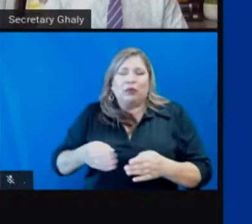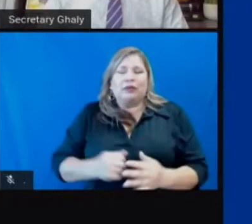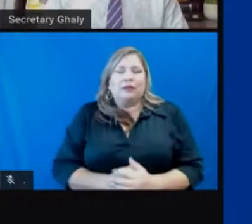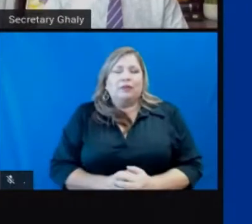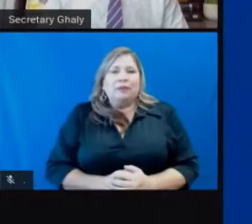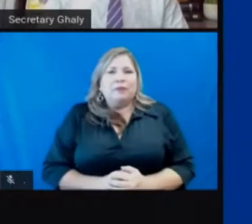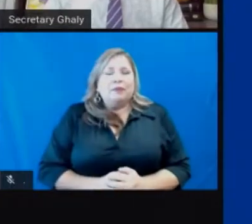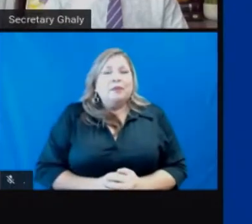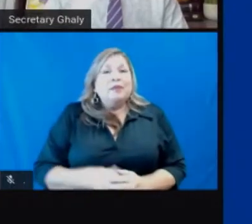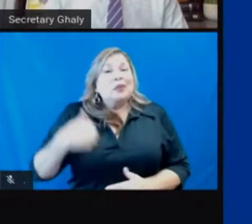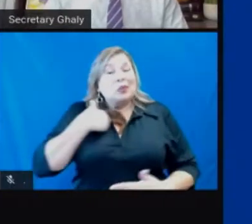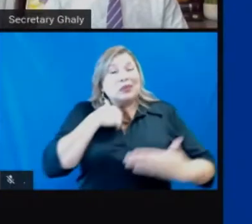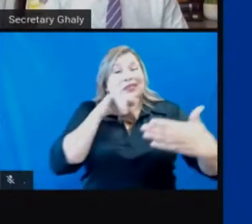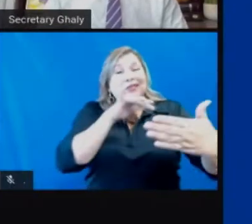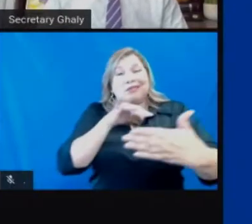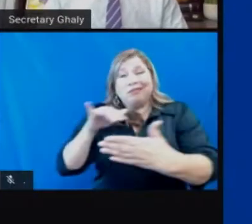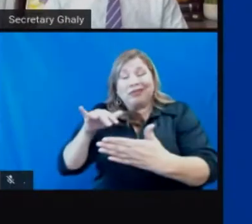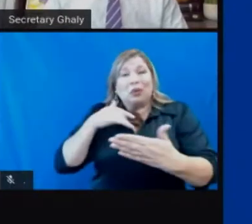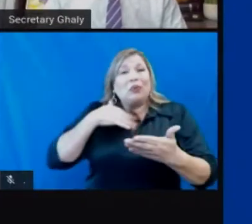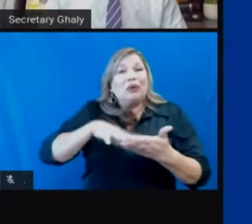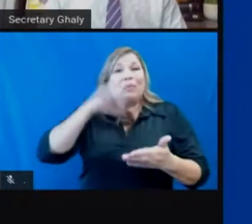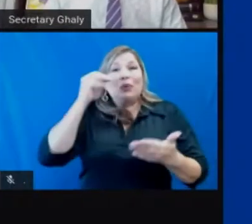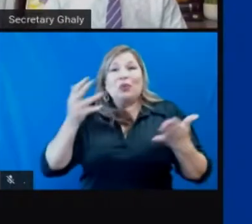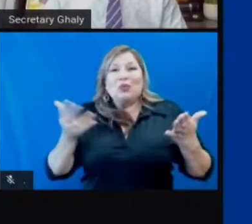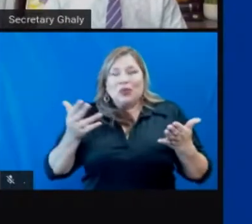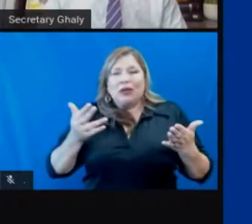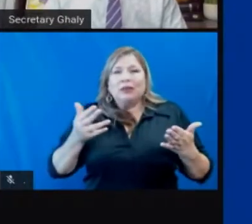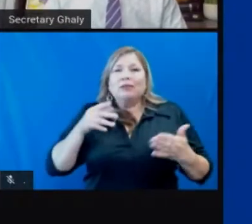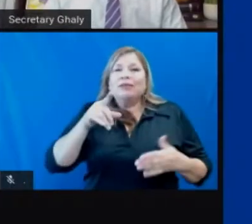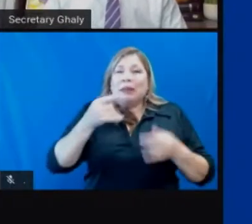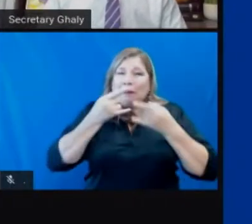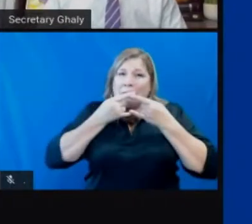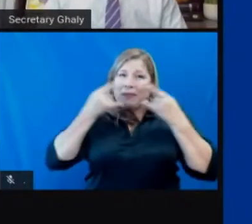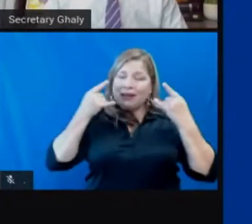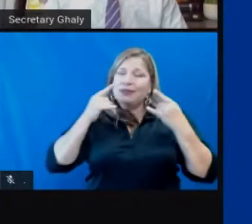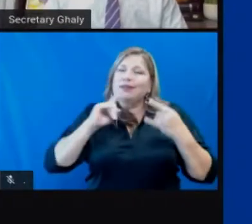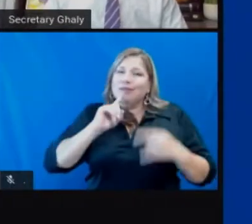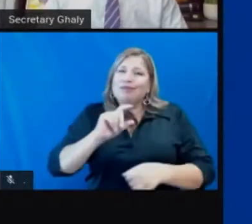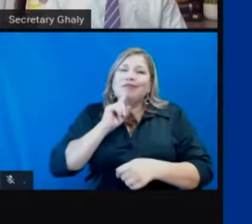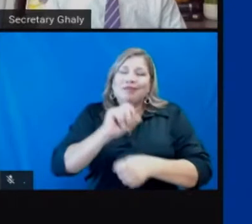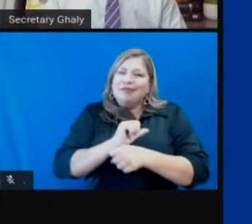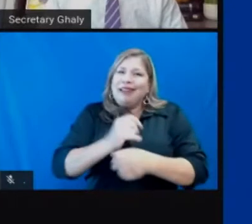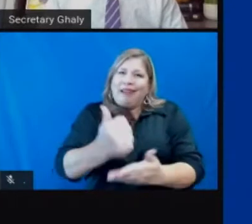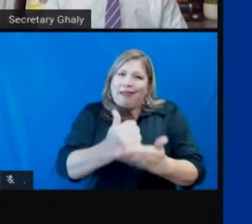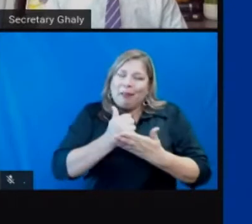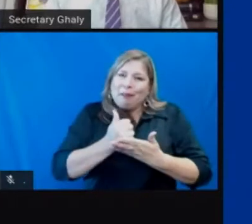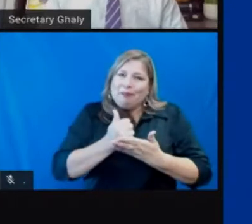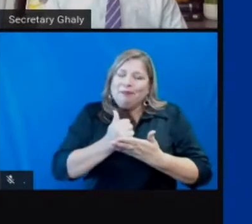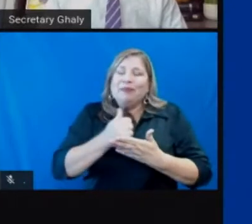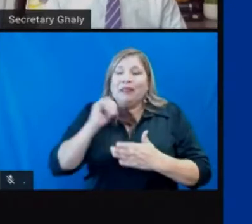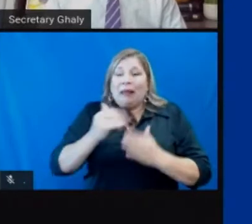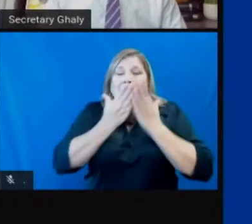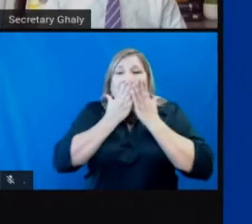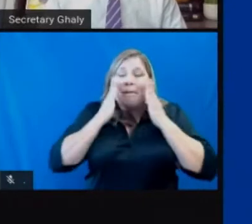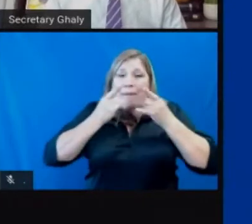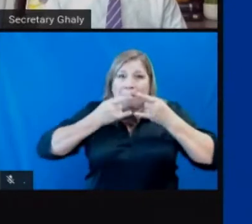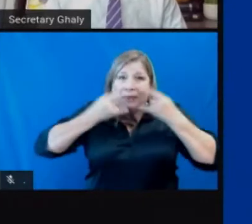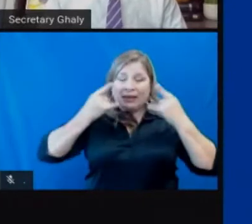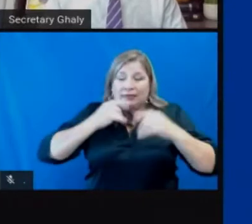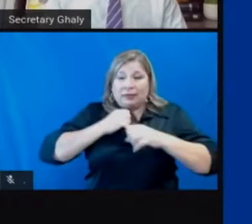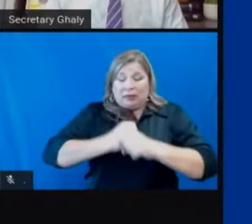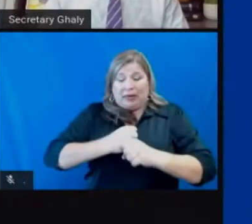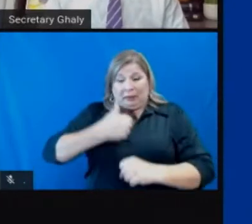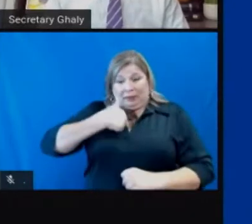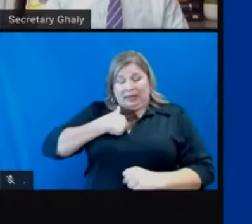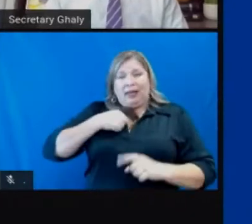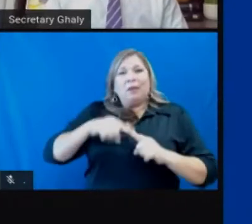It's that masks do protect us, not only those around you, but the evidence is clear that they protect you as